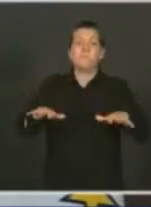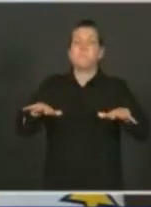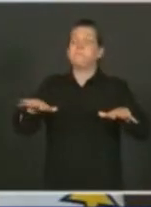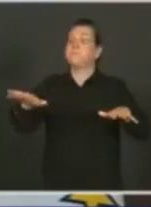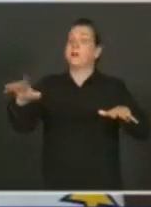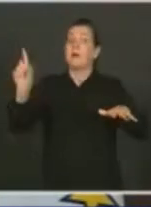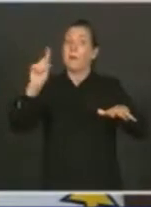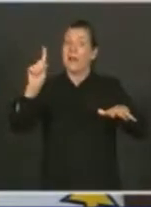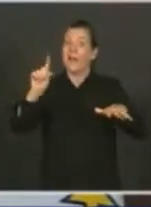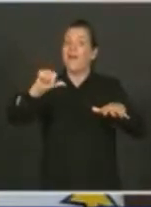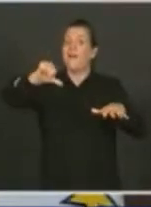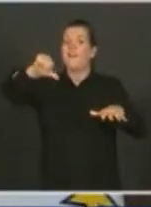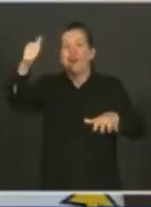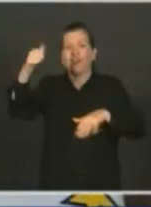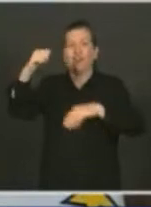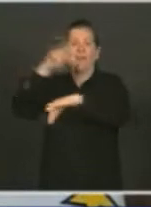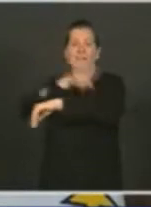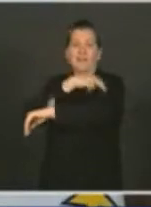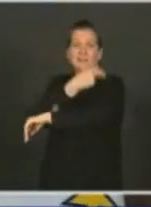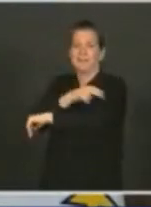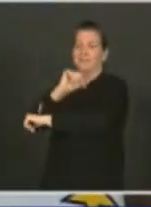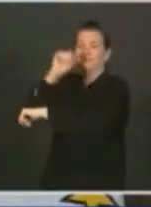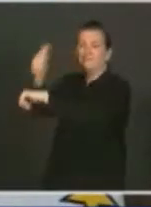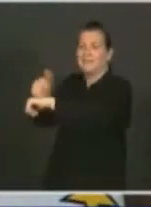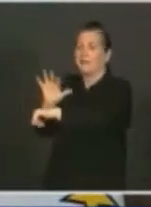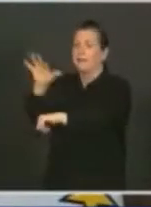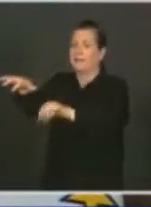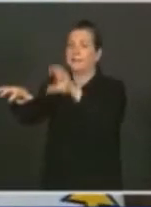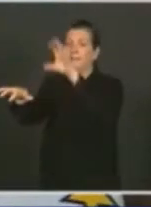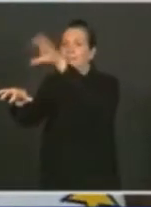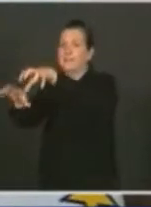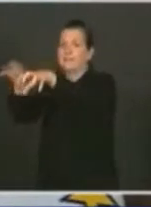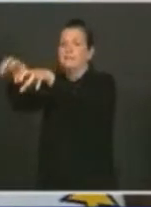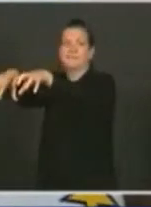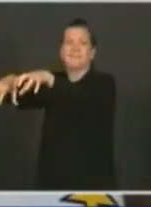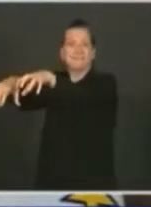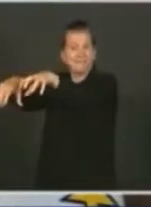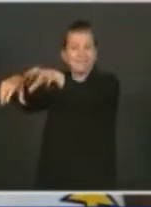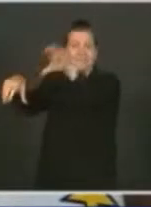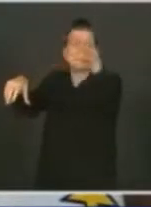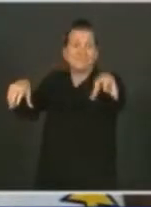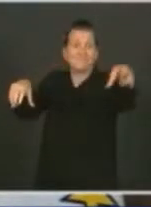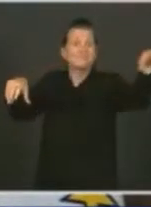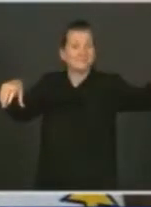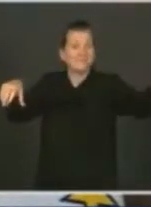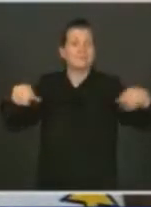would increase the number of beds available for COVID patients to about 600.